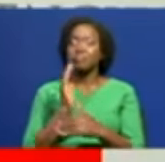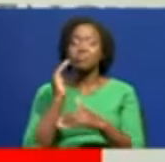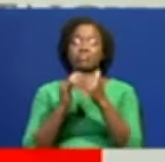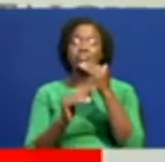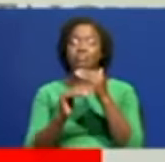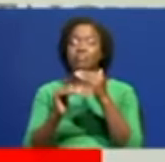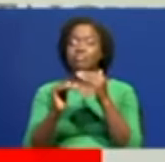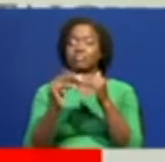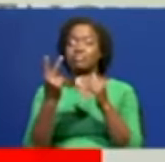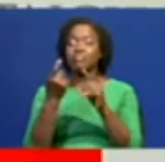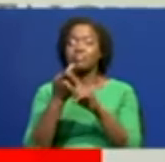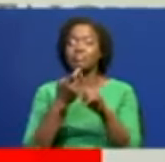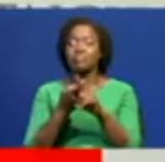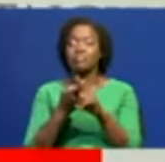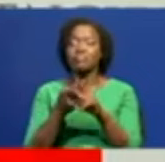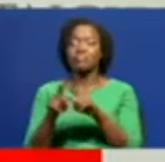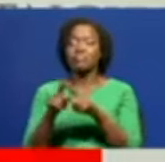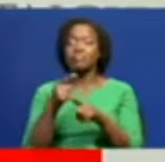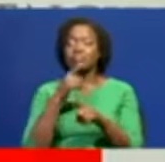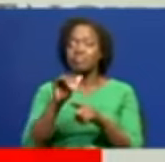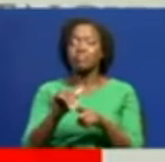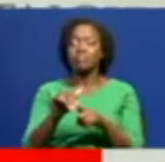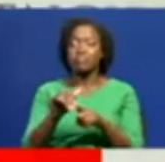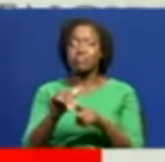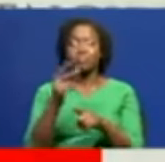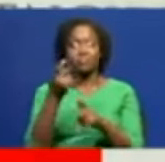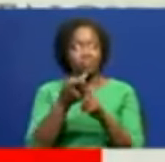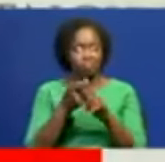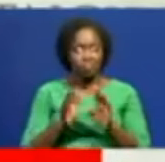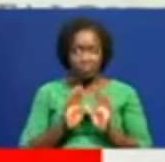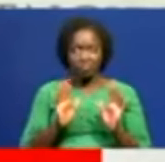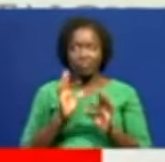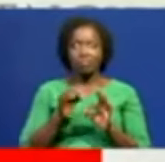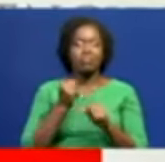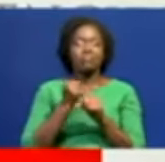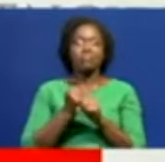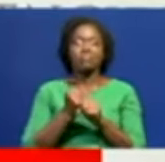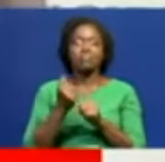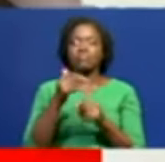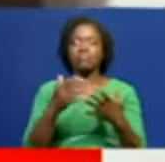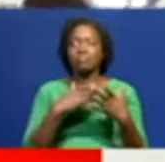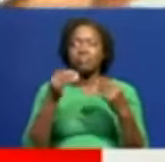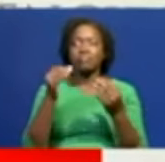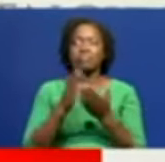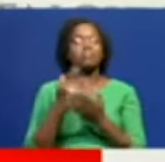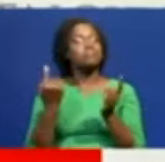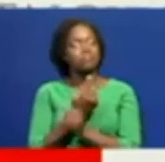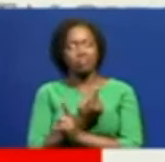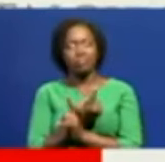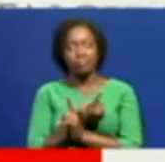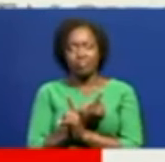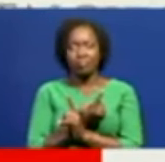As a CEO, 2 terms. We have also said there is no third term in CEOs. 2 terms, if you can't do anything, just go do something else.